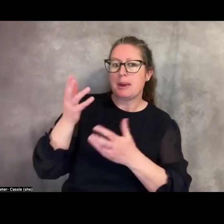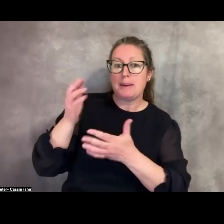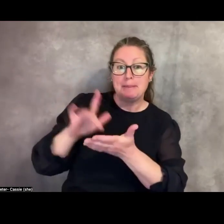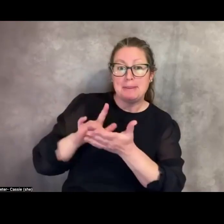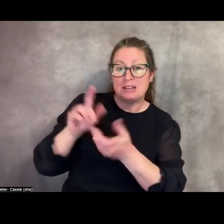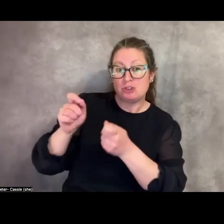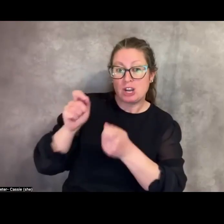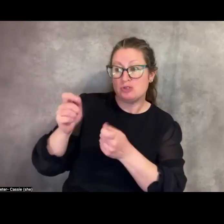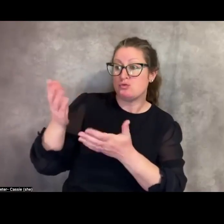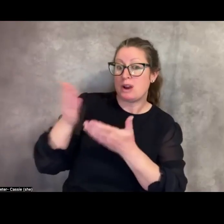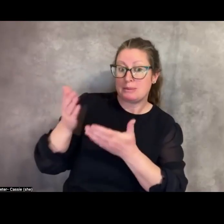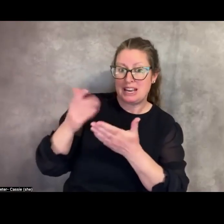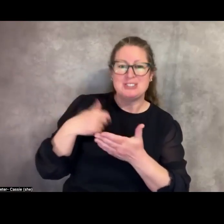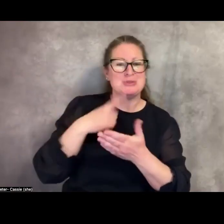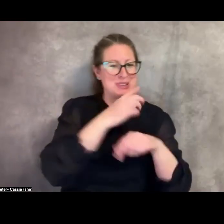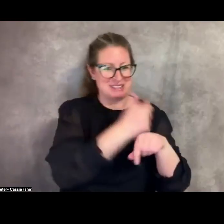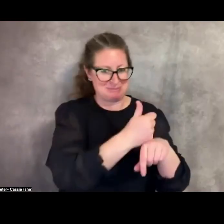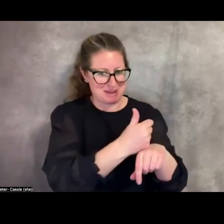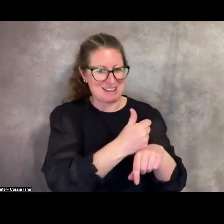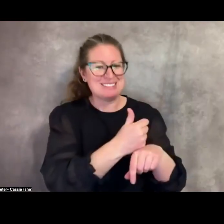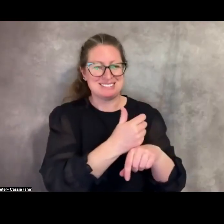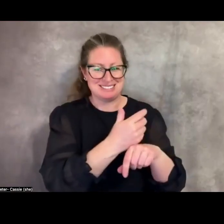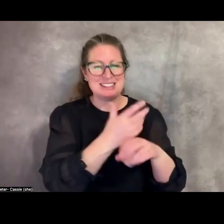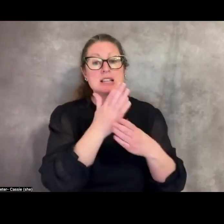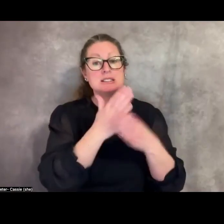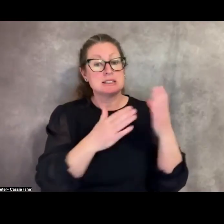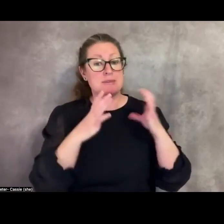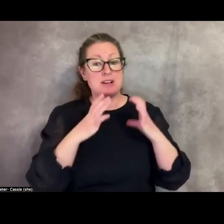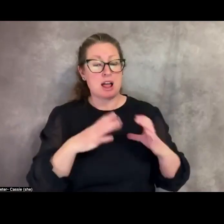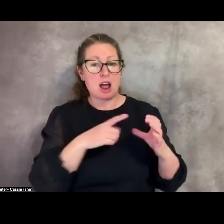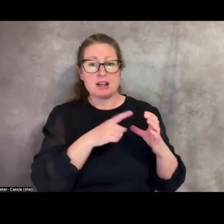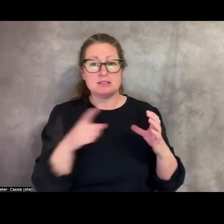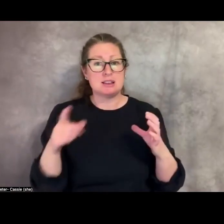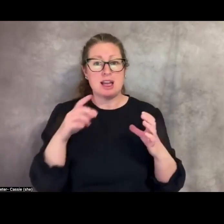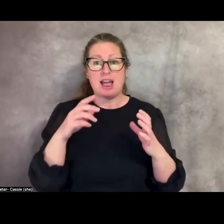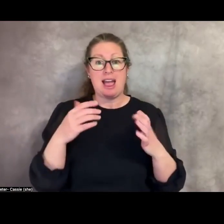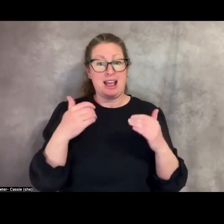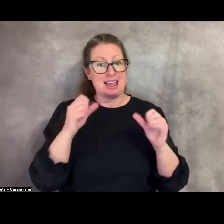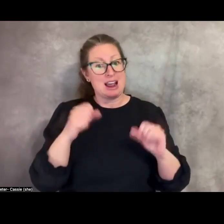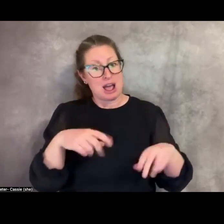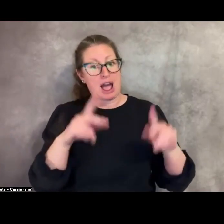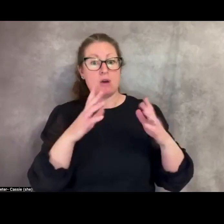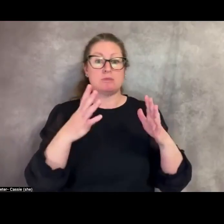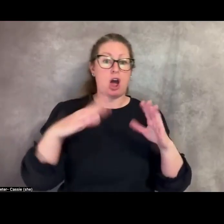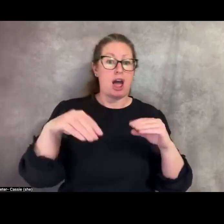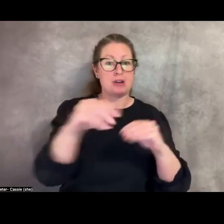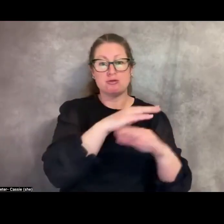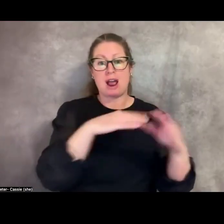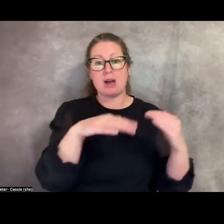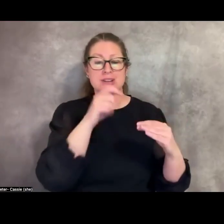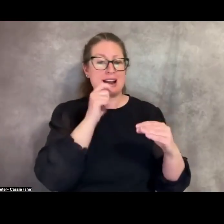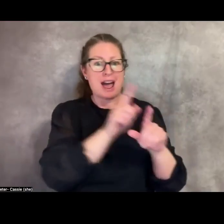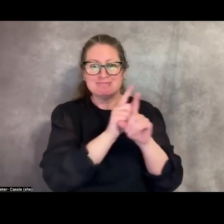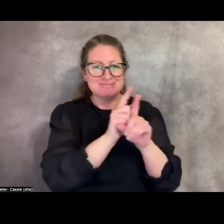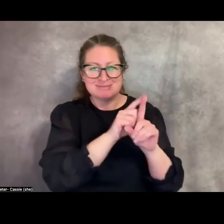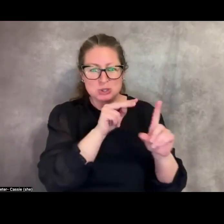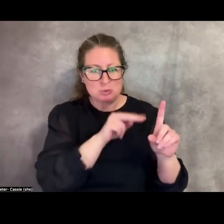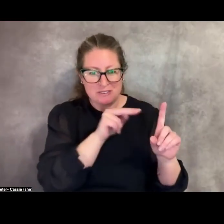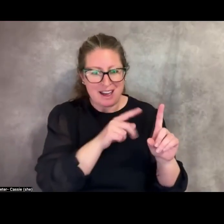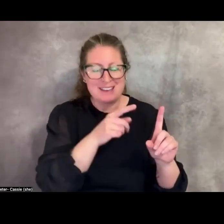we did them. And some of our clients have unsupervised on grounds now. Some of them on discharge tracking